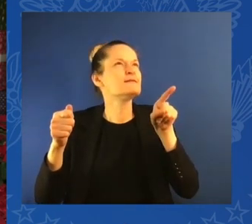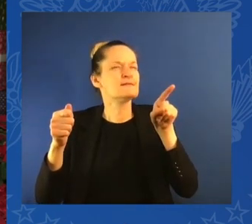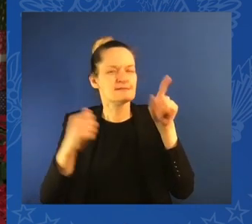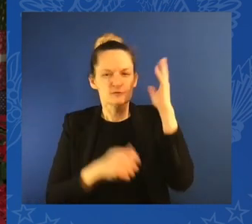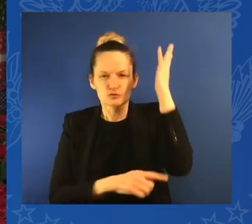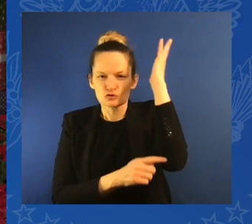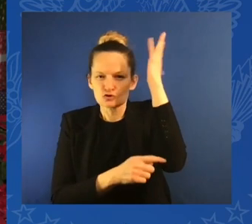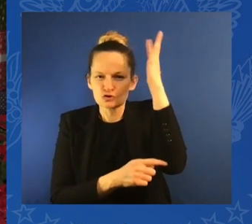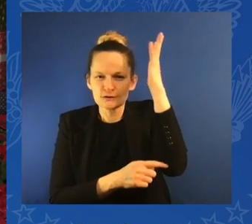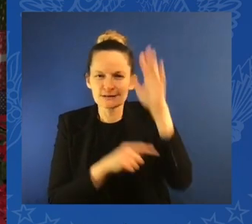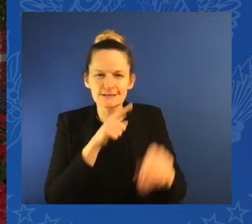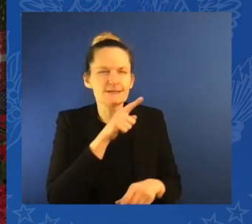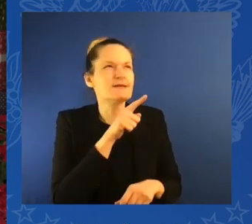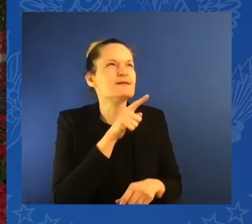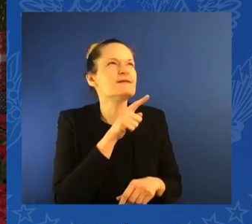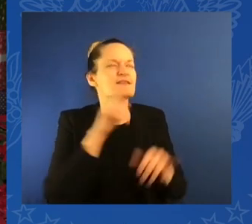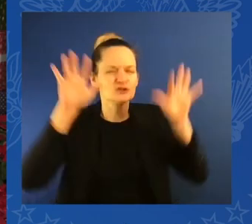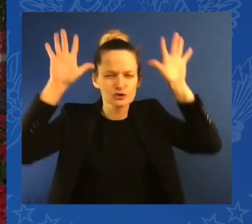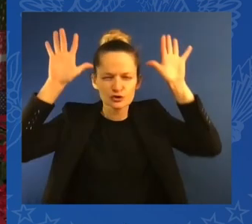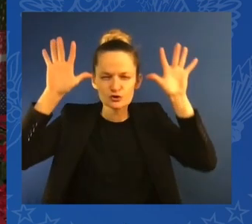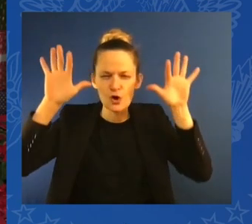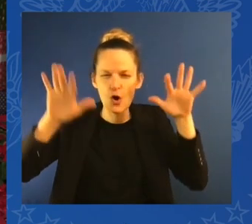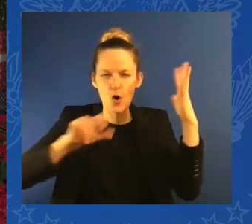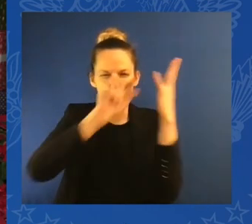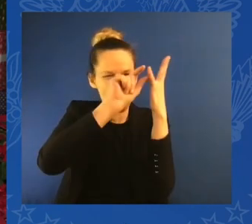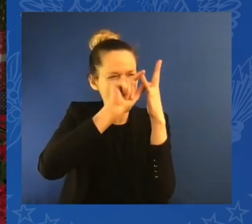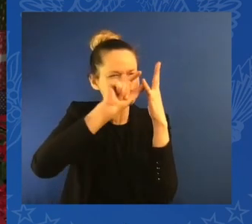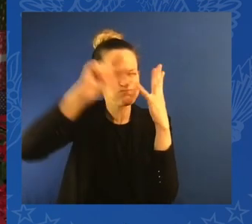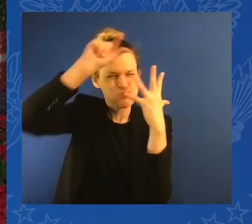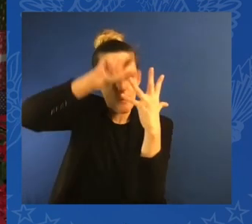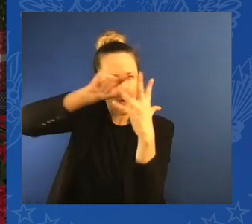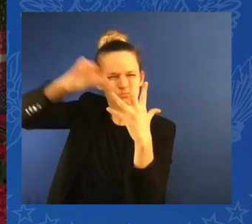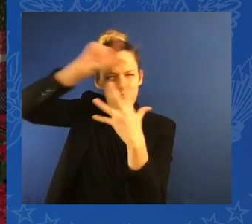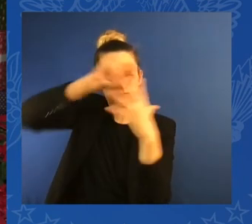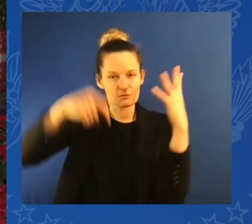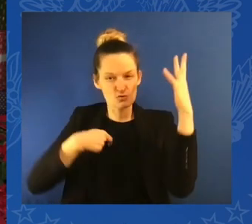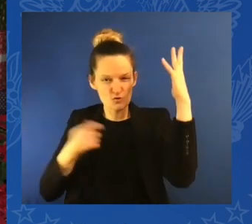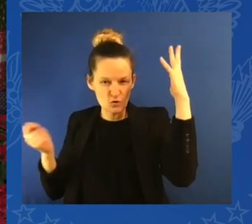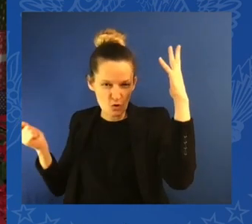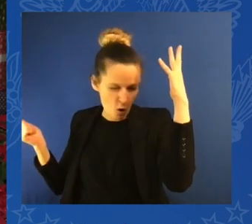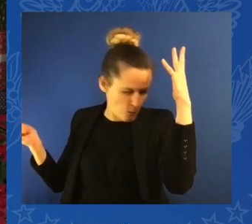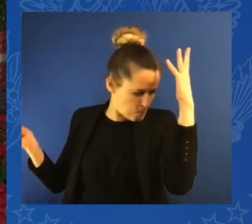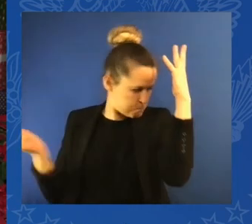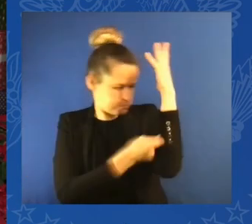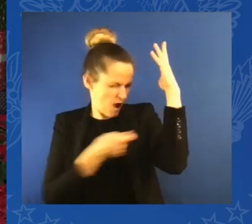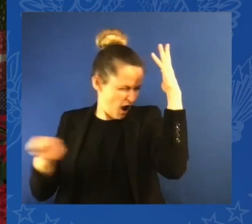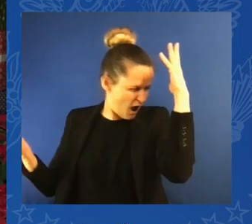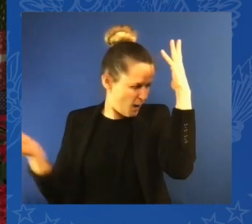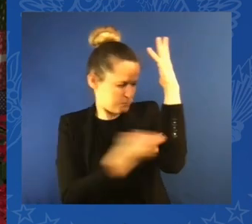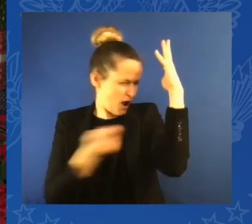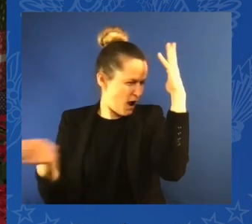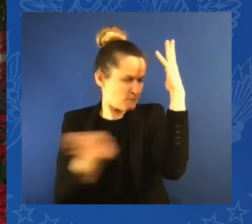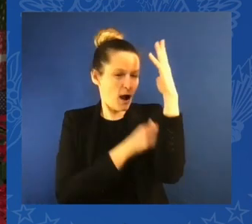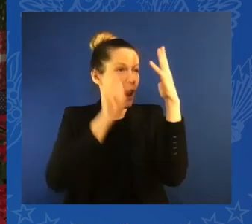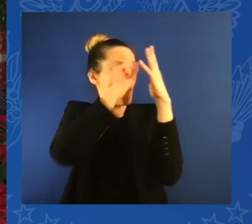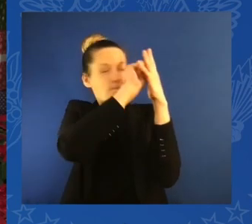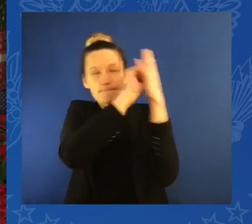Down fell the snow, plop, on top of Peter's head.